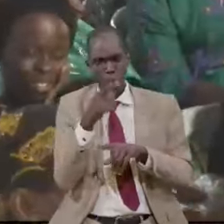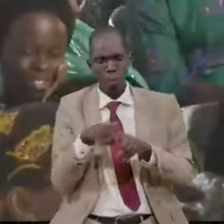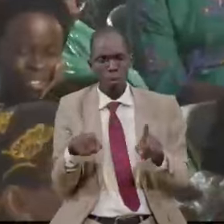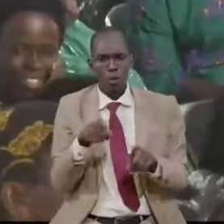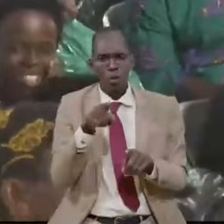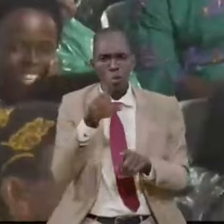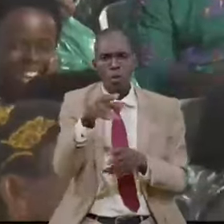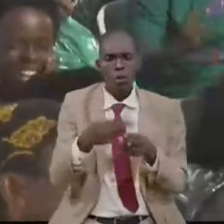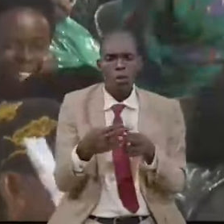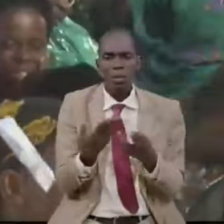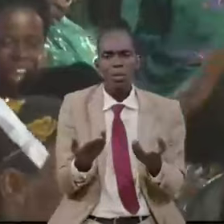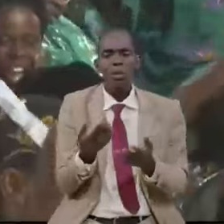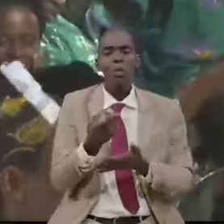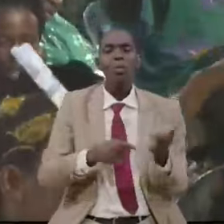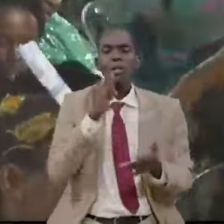What's your name?